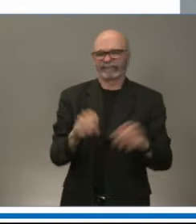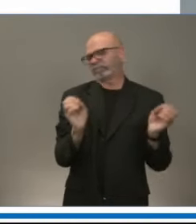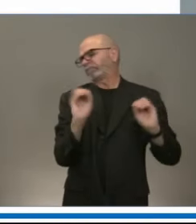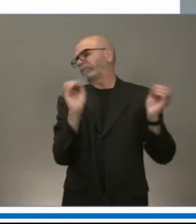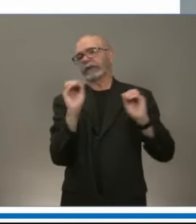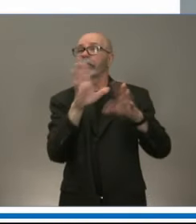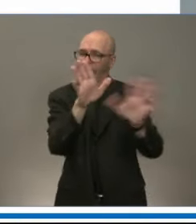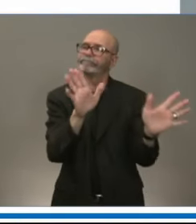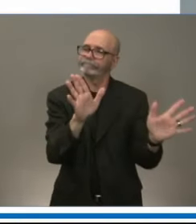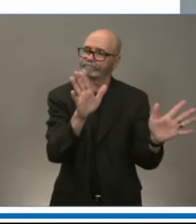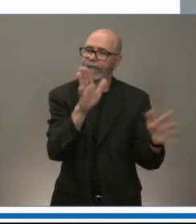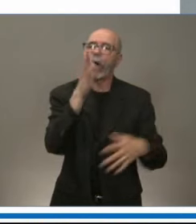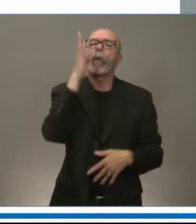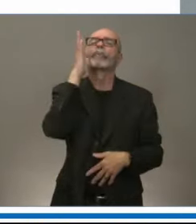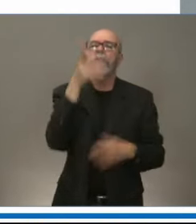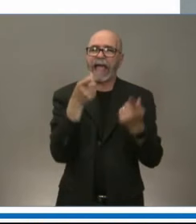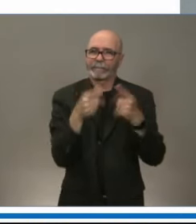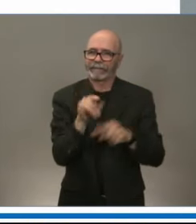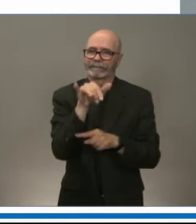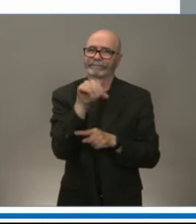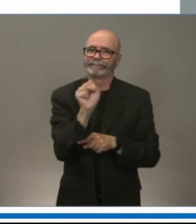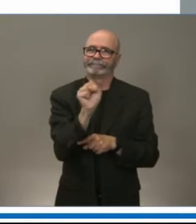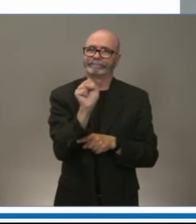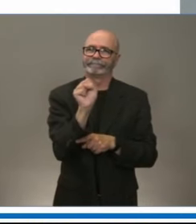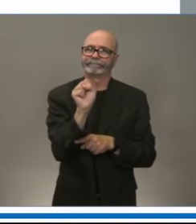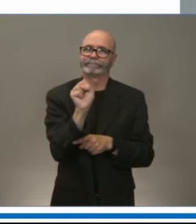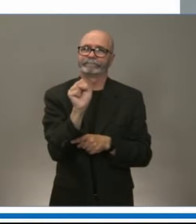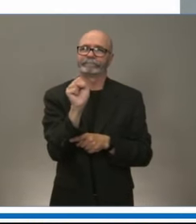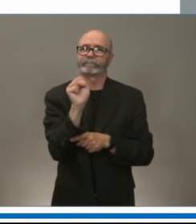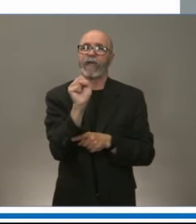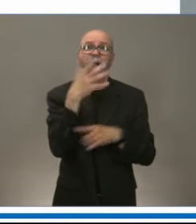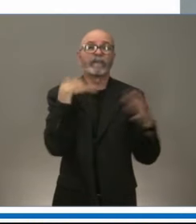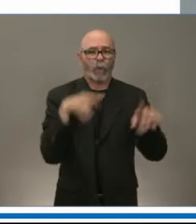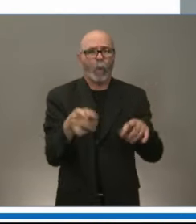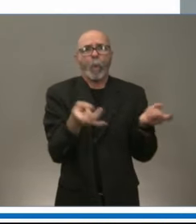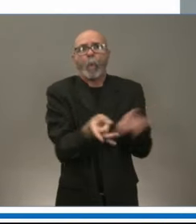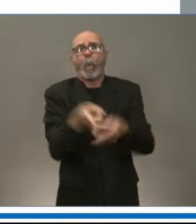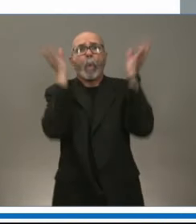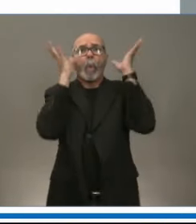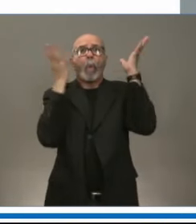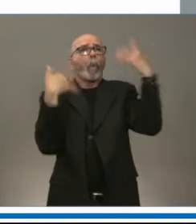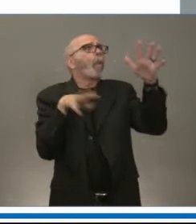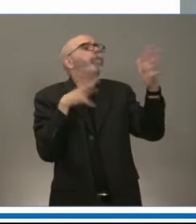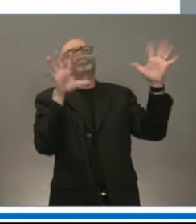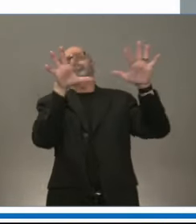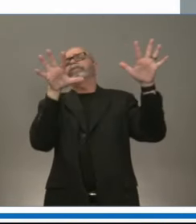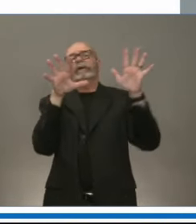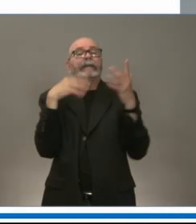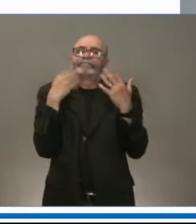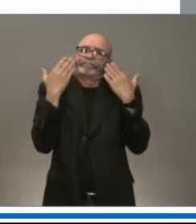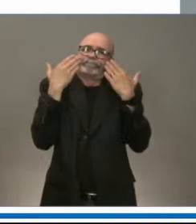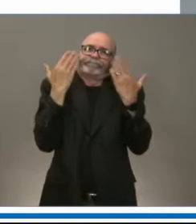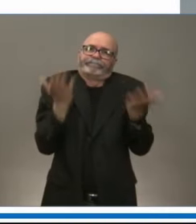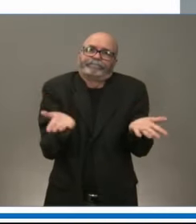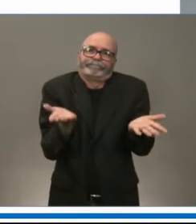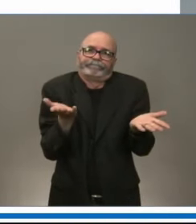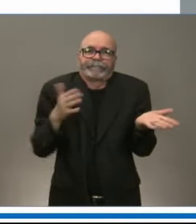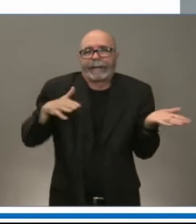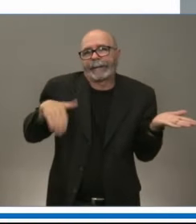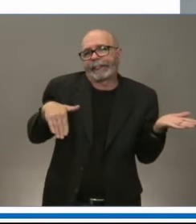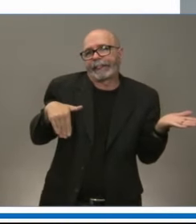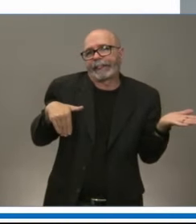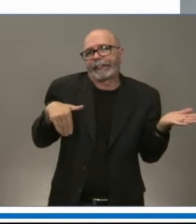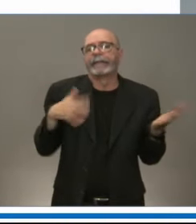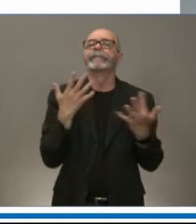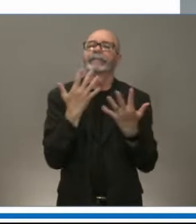happens and how bad it gets is within our control. So it's important that we stick with this,